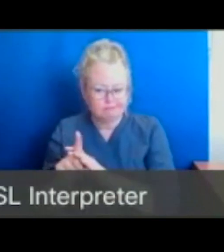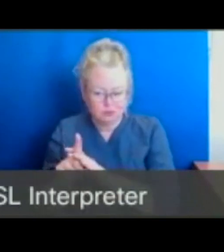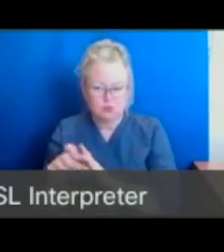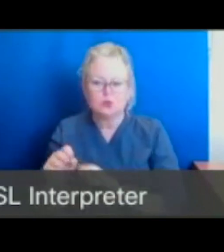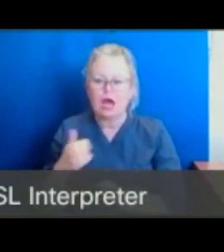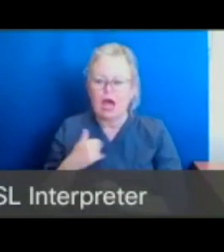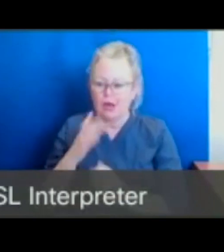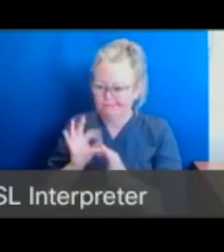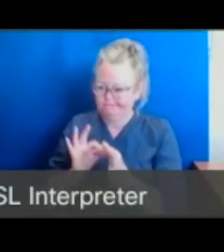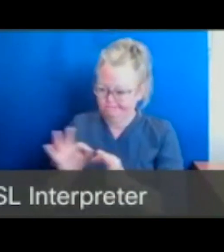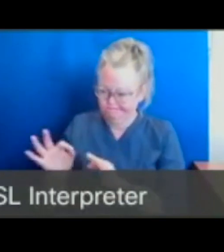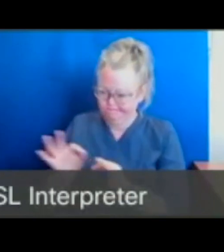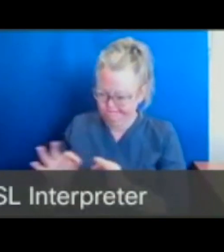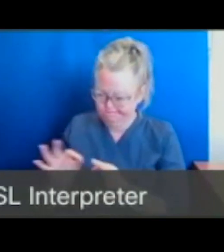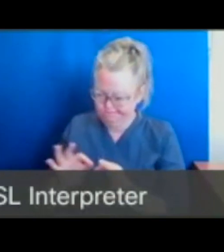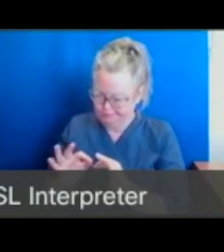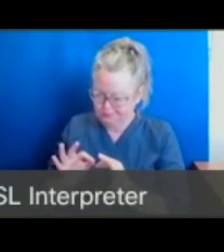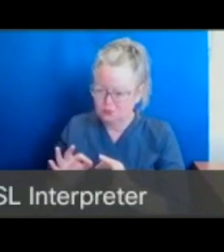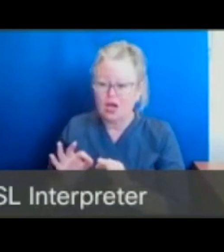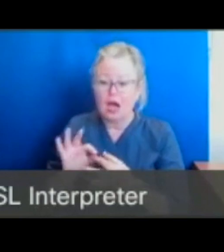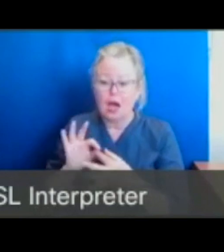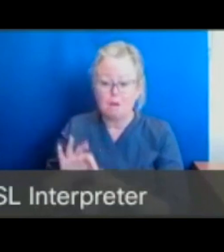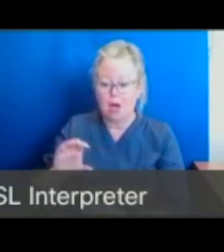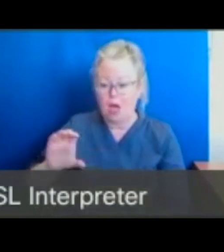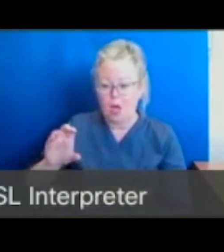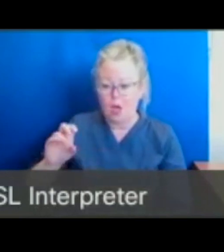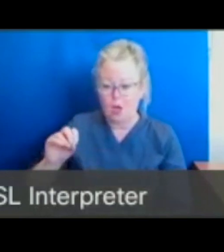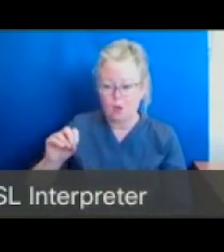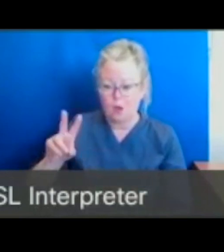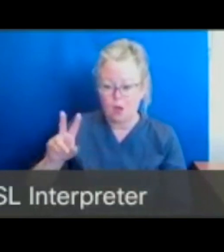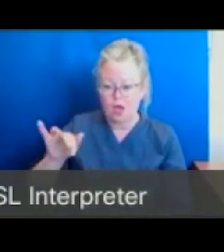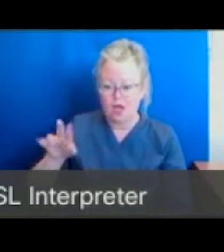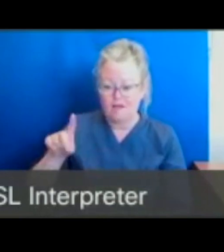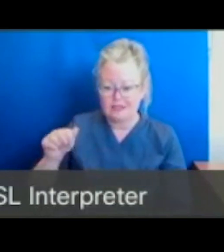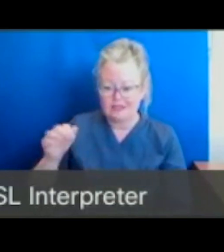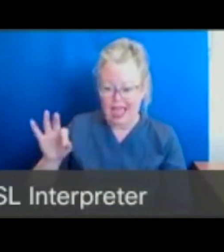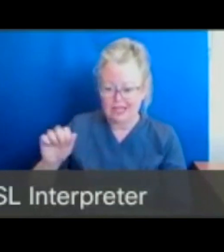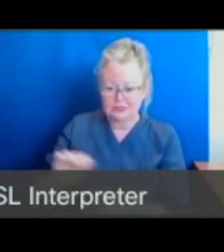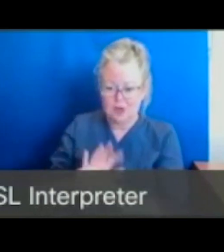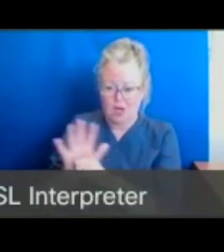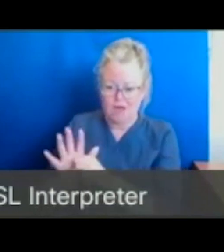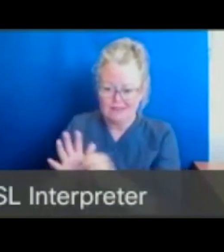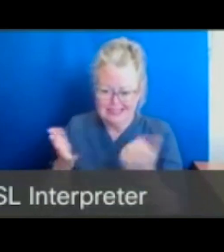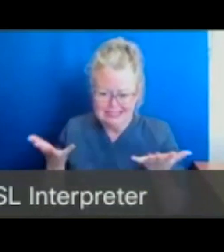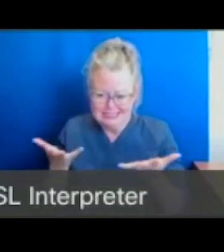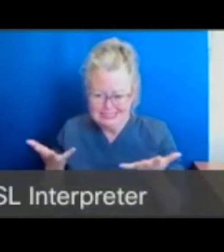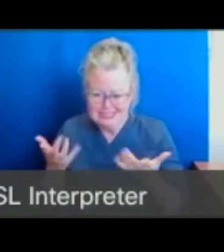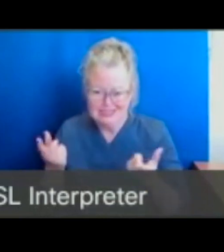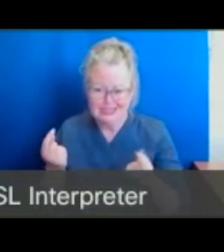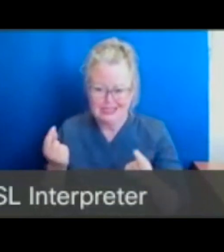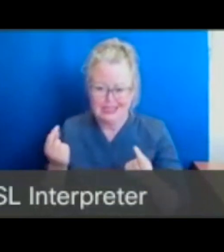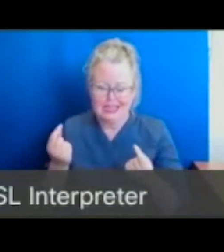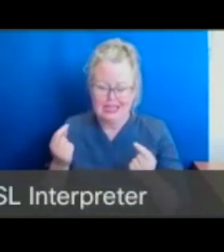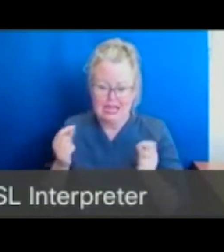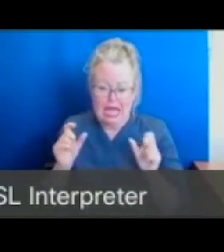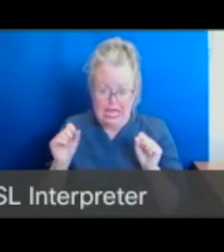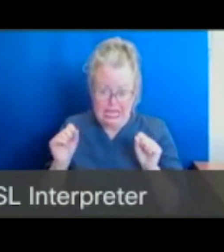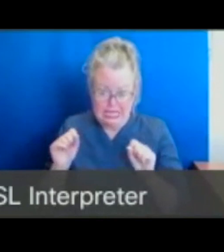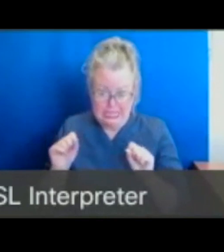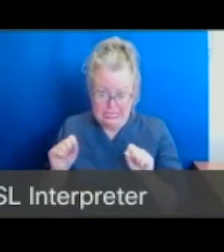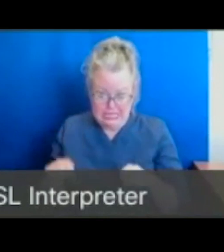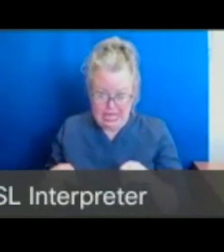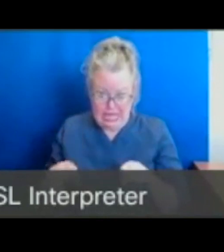regarding COVID-19. And there was somebody asking whether COVID-19 could be